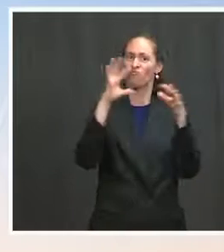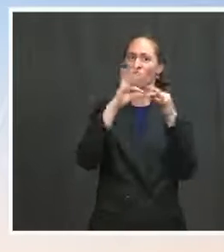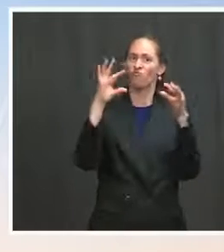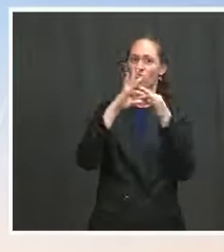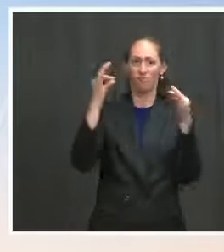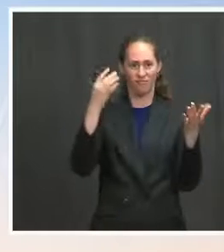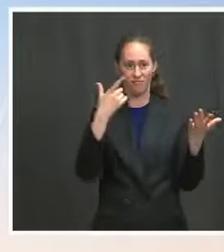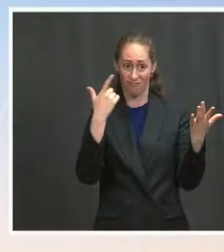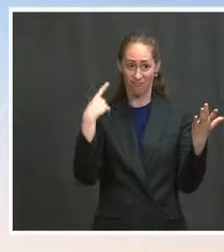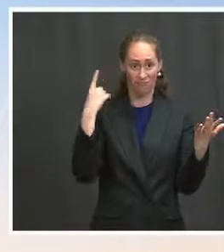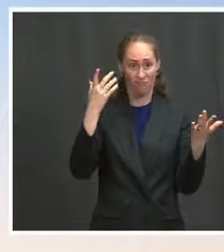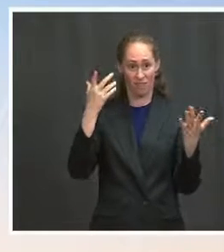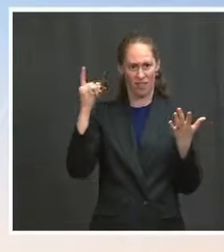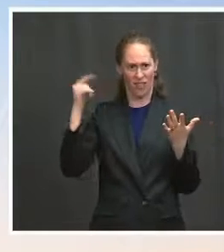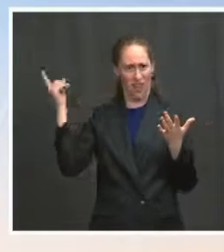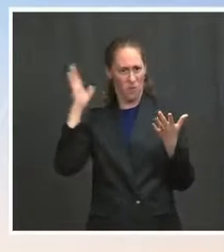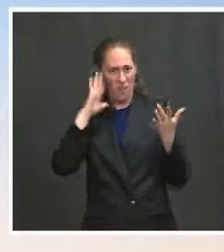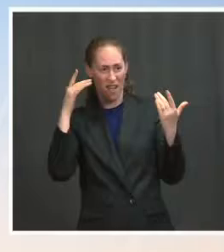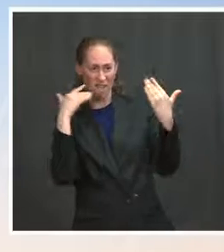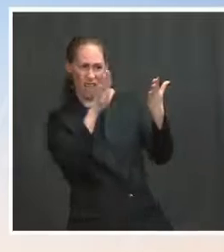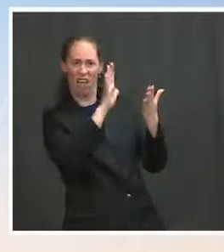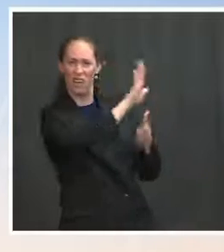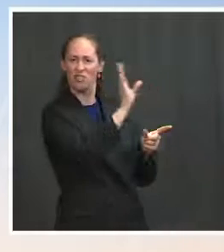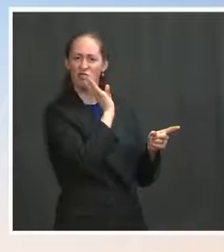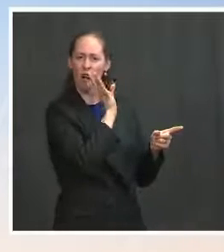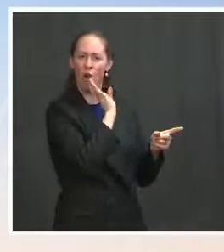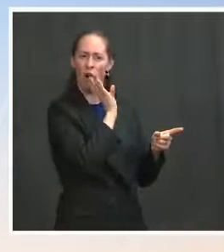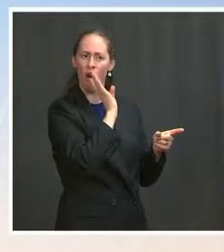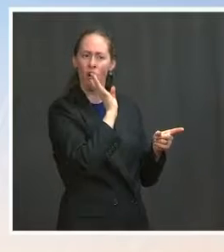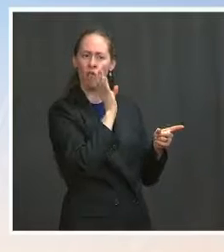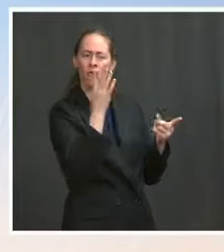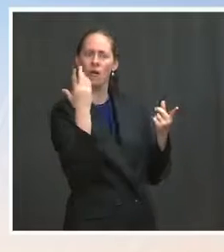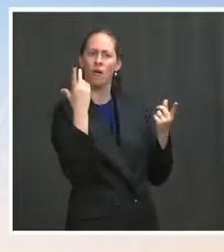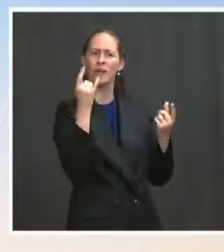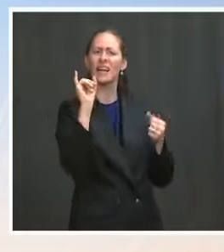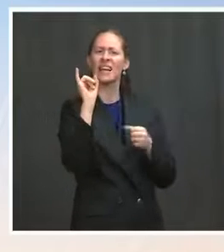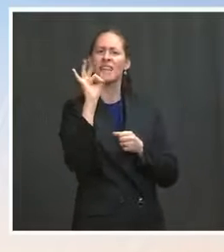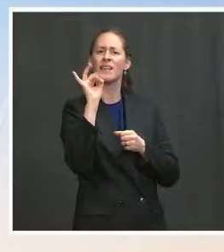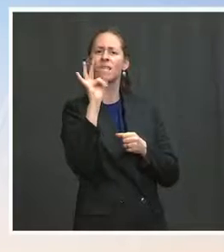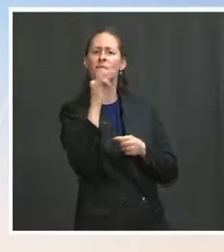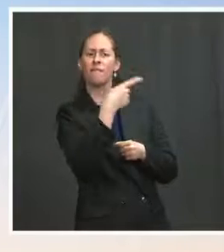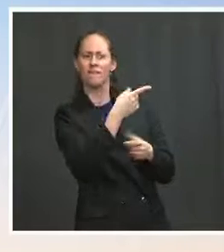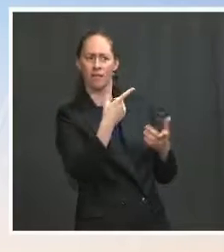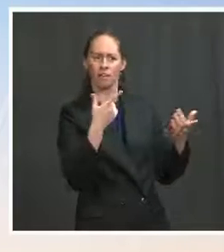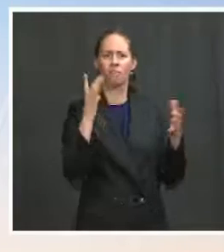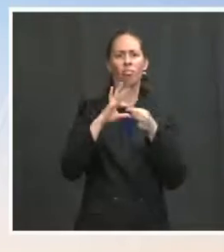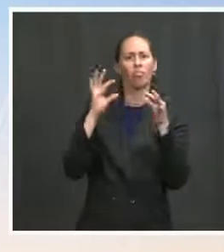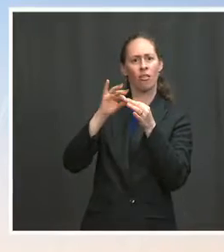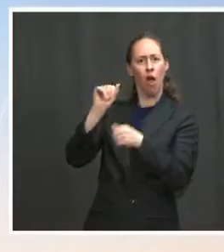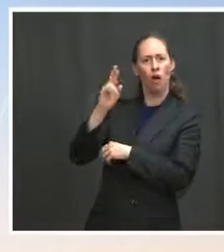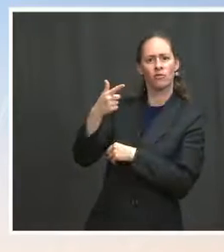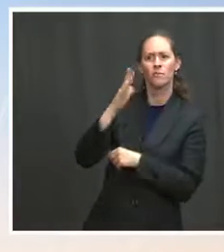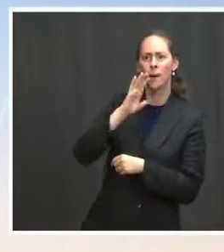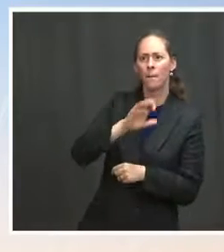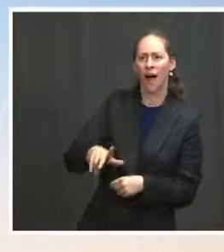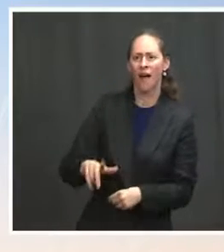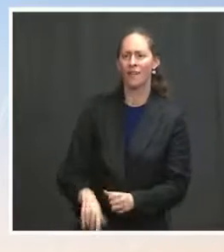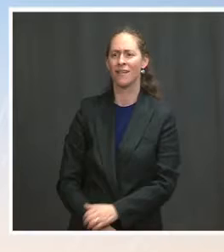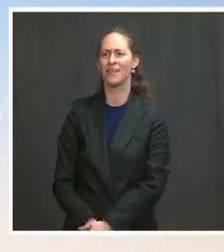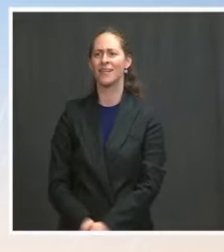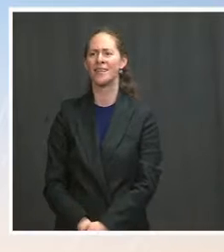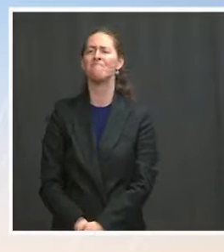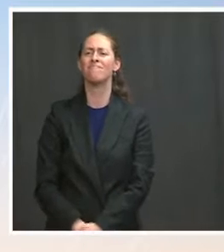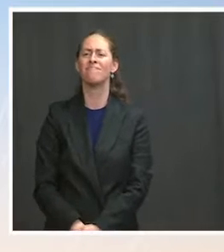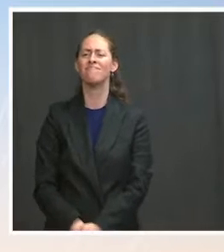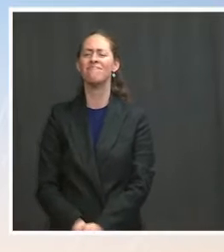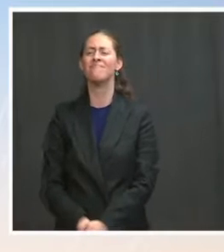insurrection. What would this administration's actions be if that is pressed in August? The president is prepared to continue to govern and lead the United